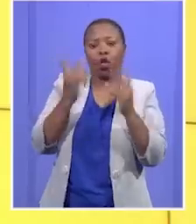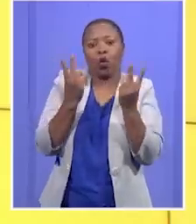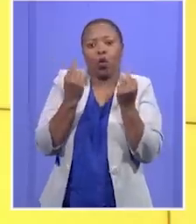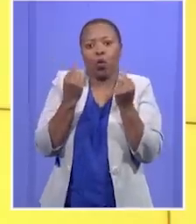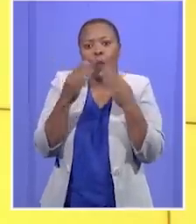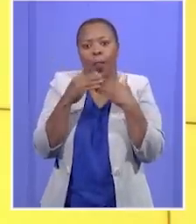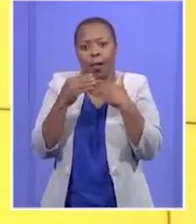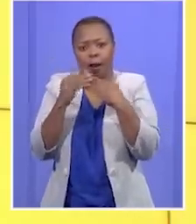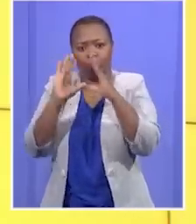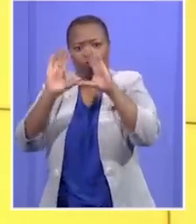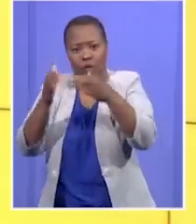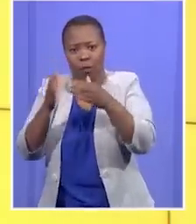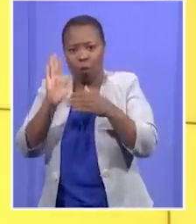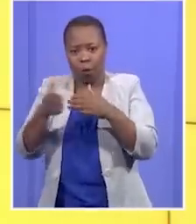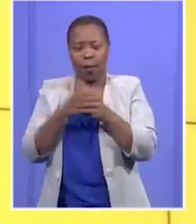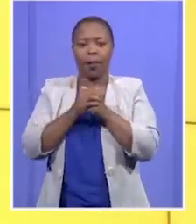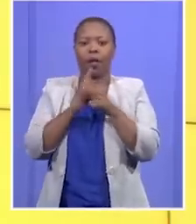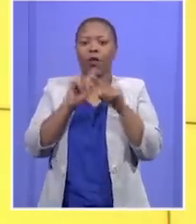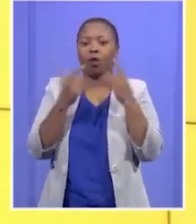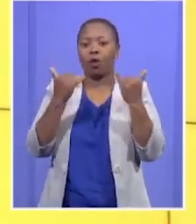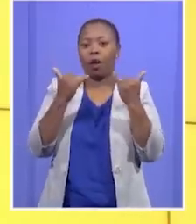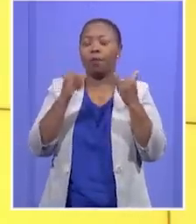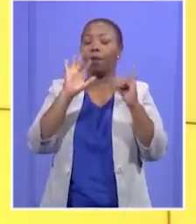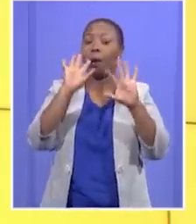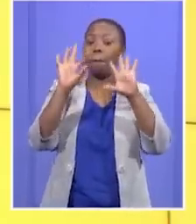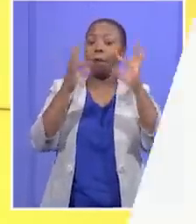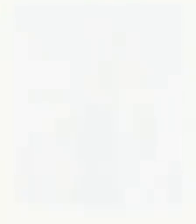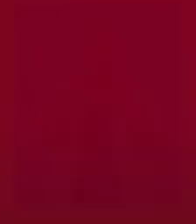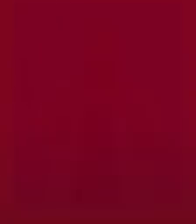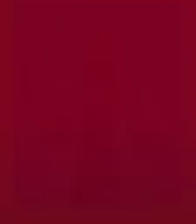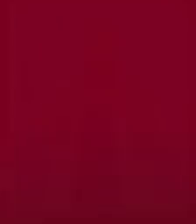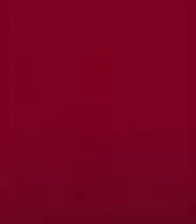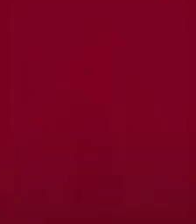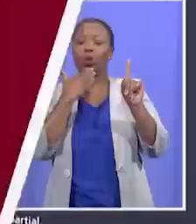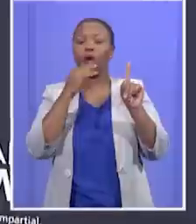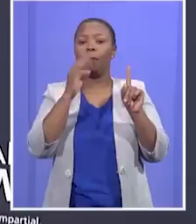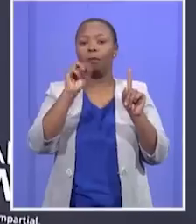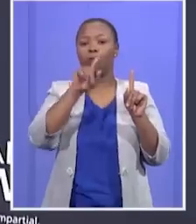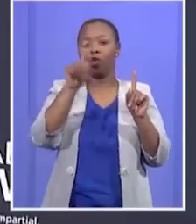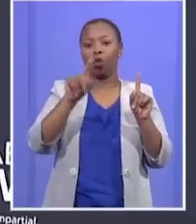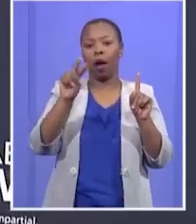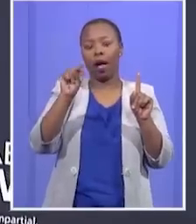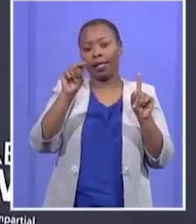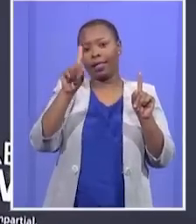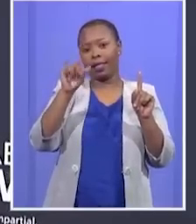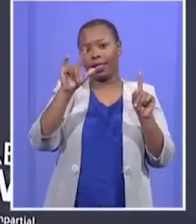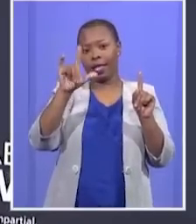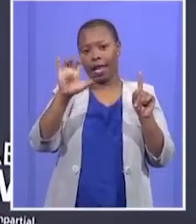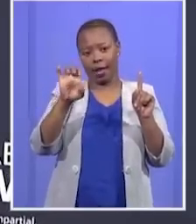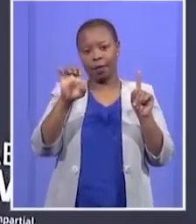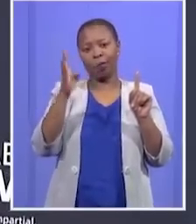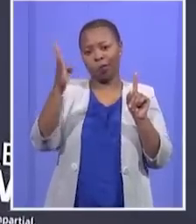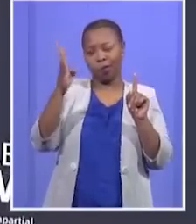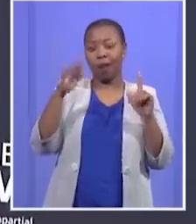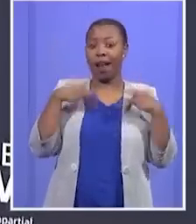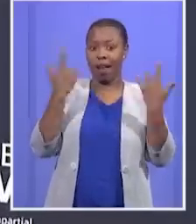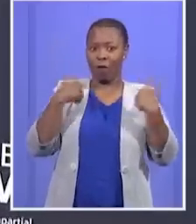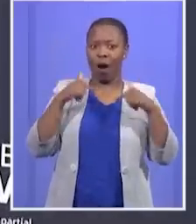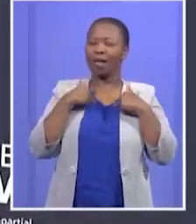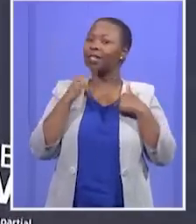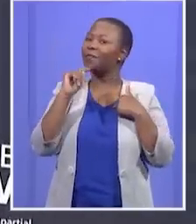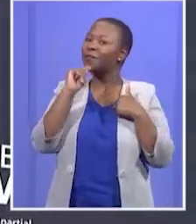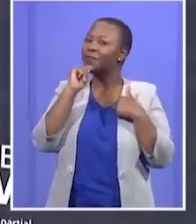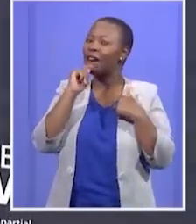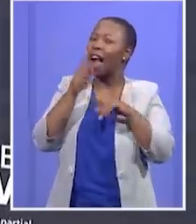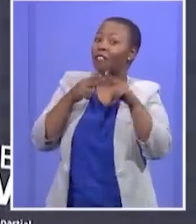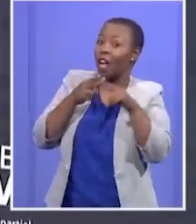We take you now to our SABC News political editor, Mzwandile Mbeje, who's live for us in Nasrec. A very good afternoon to you, Mzwai.